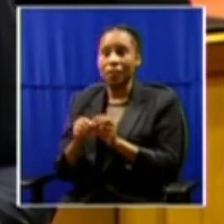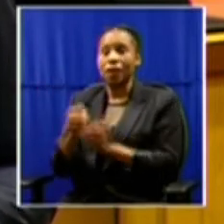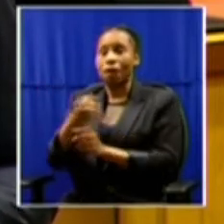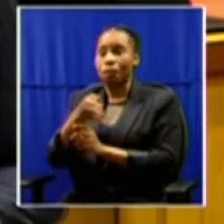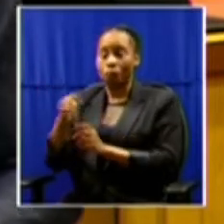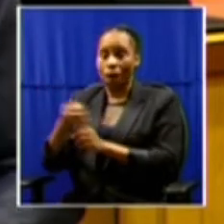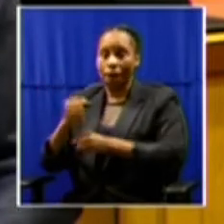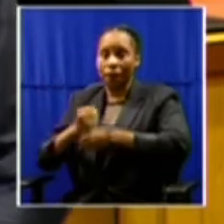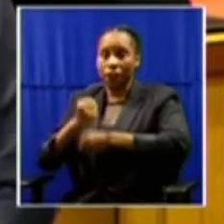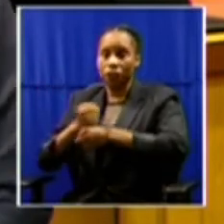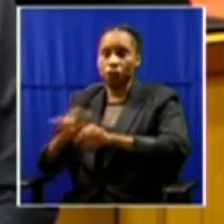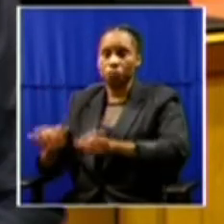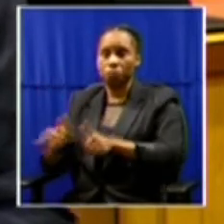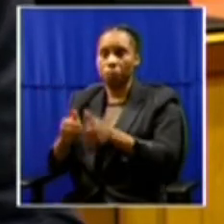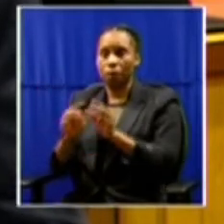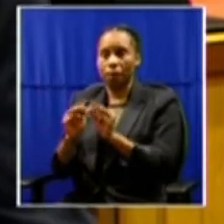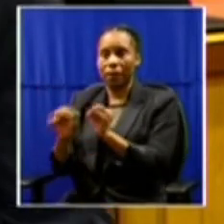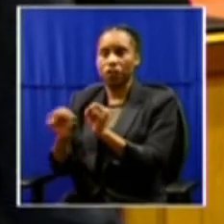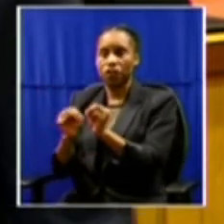manner.